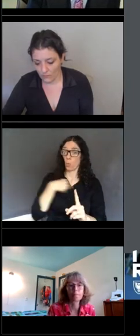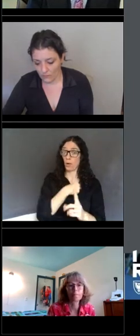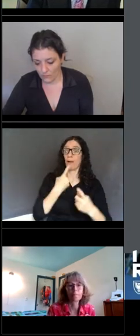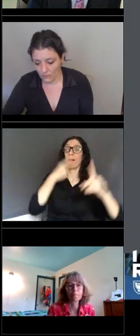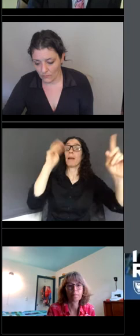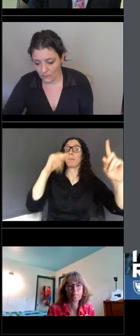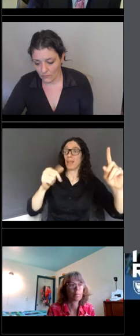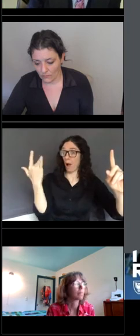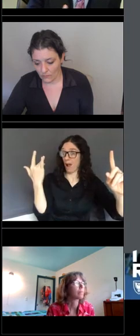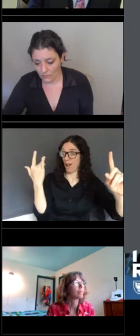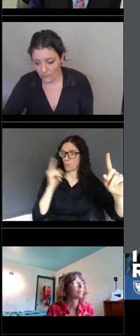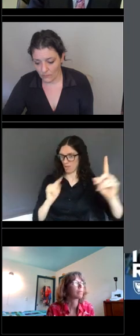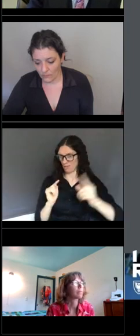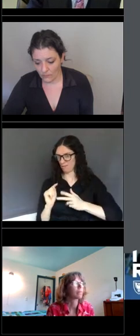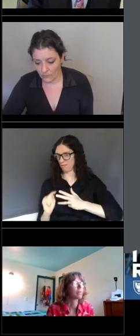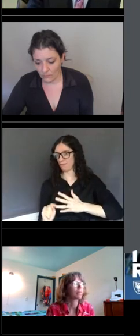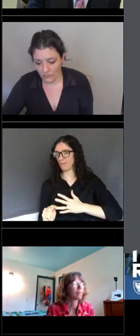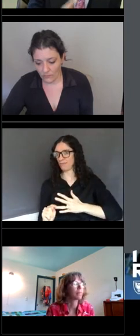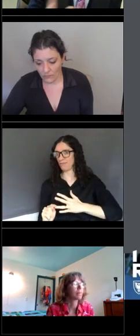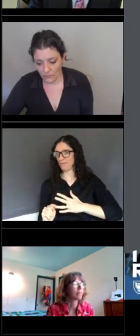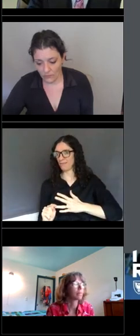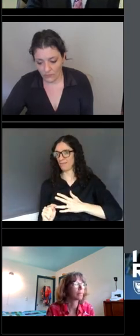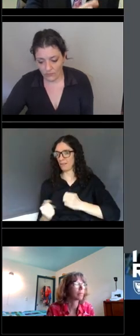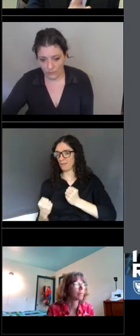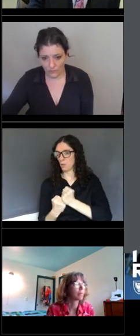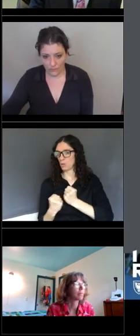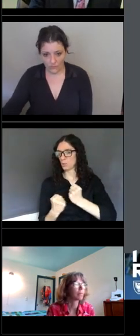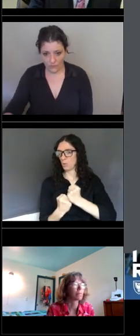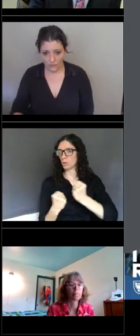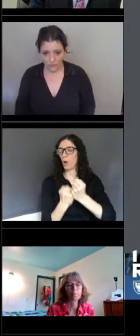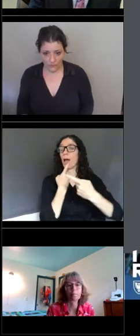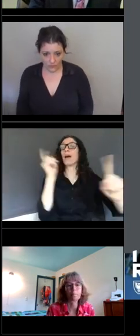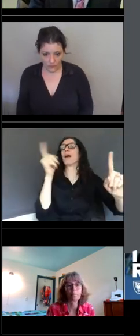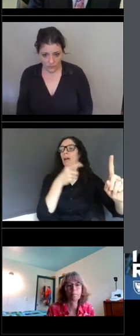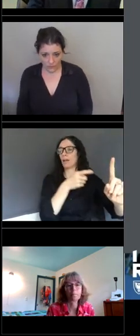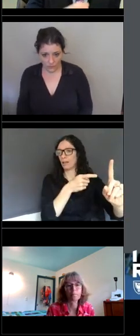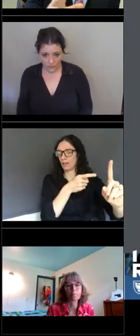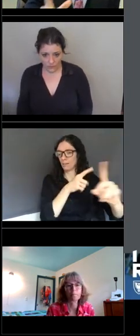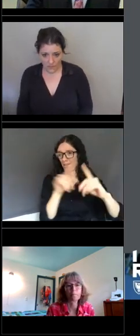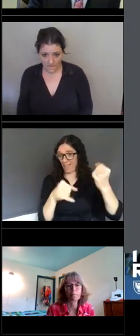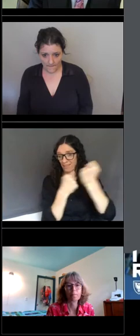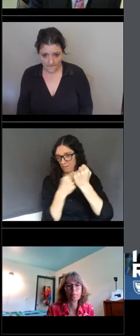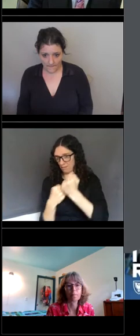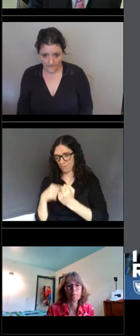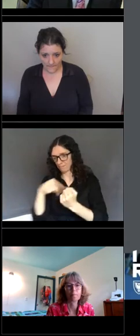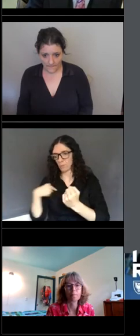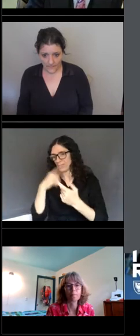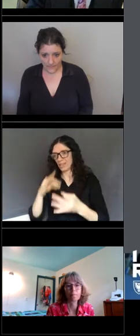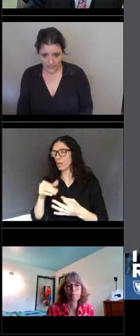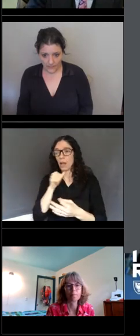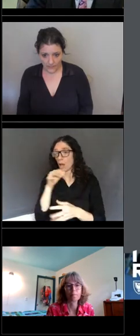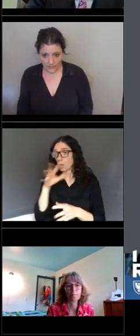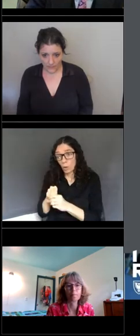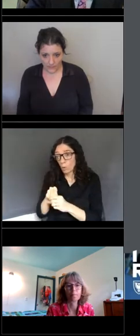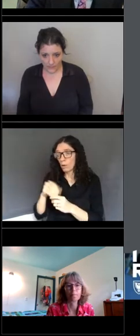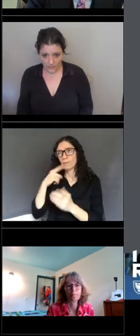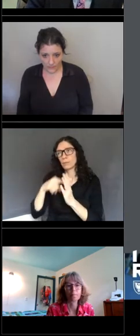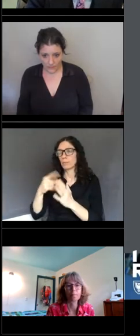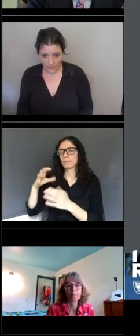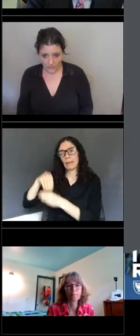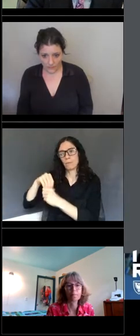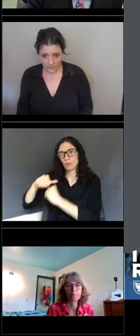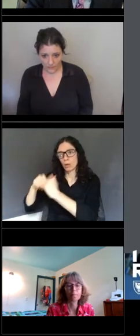especially because, you know, when we made that decision not to include any of the infrastructure actions or the visitor experience actions,